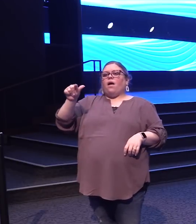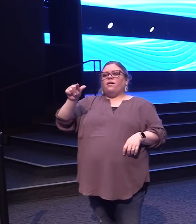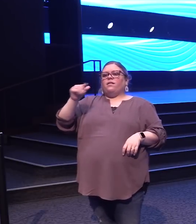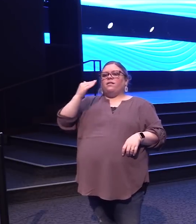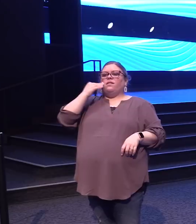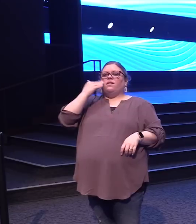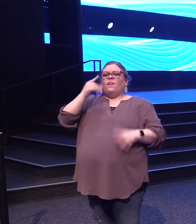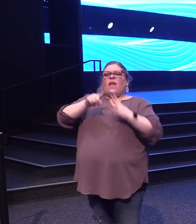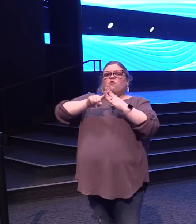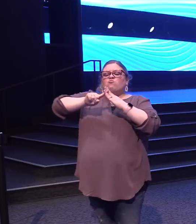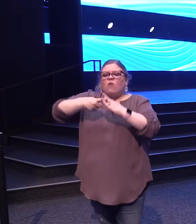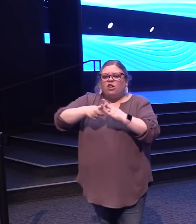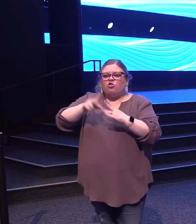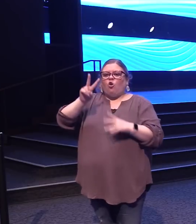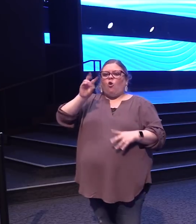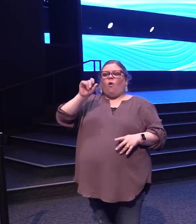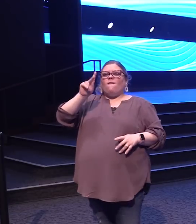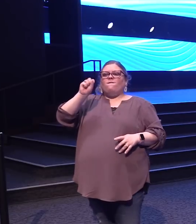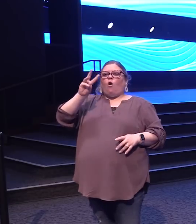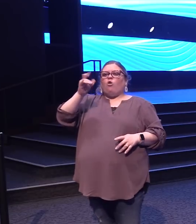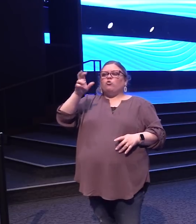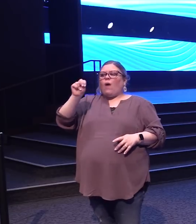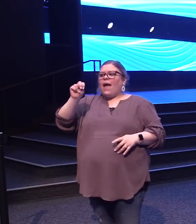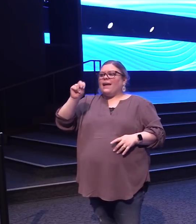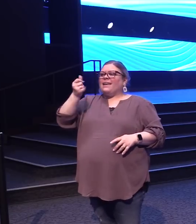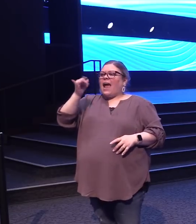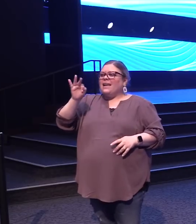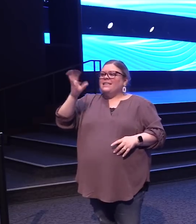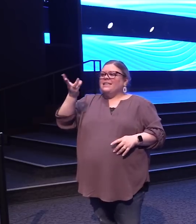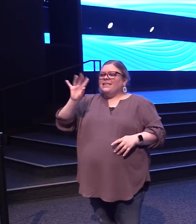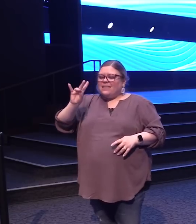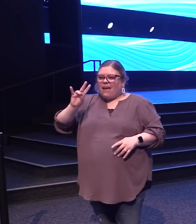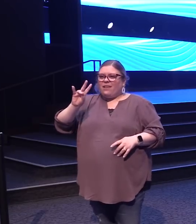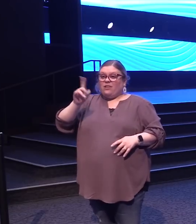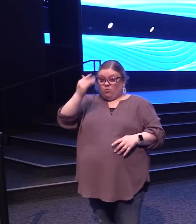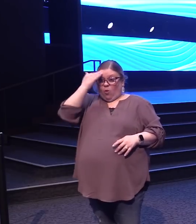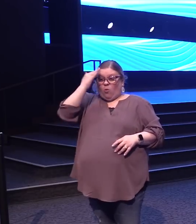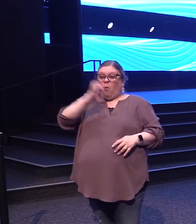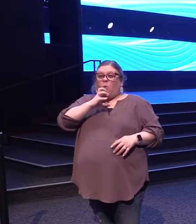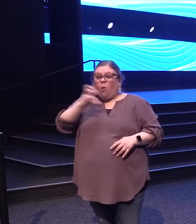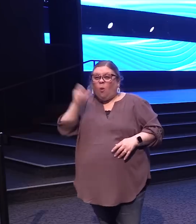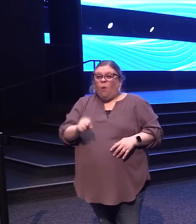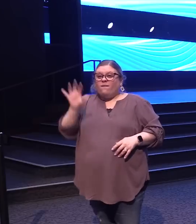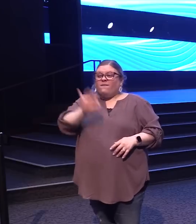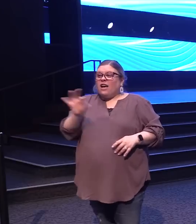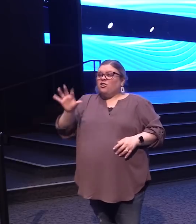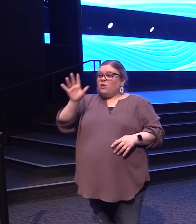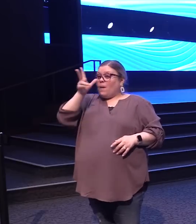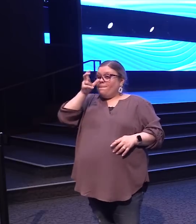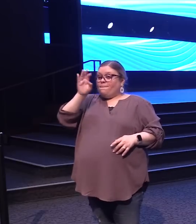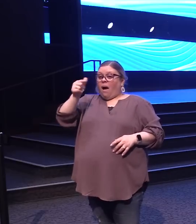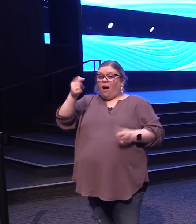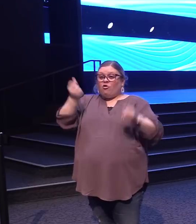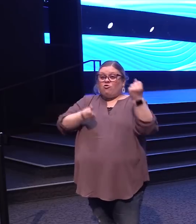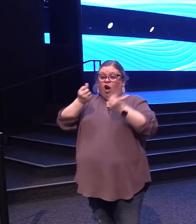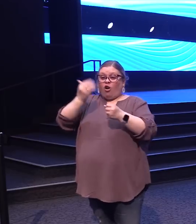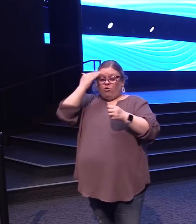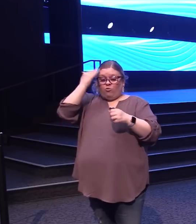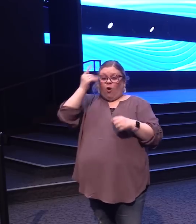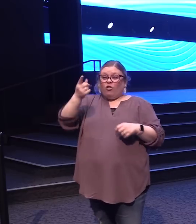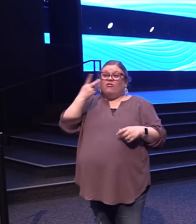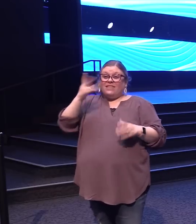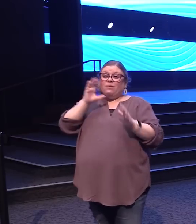like the original 1967. Anyone old enough to remember? Yeah, or you've seen